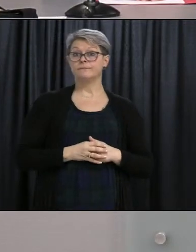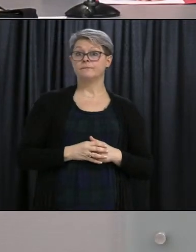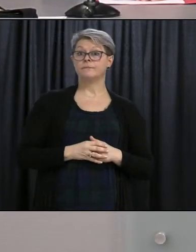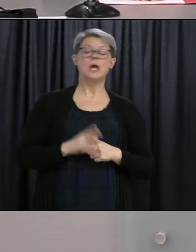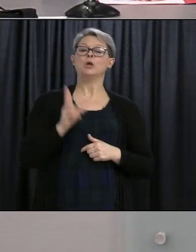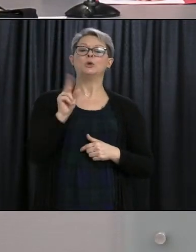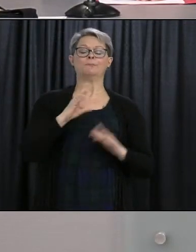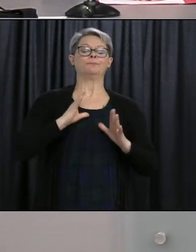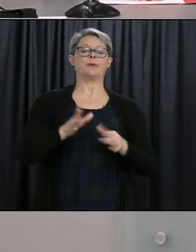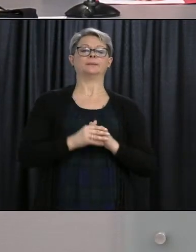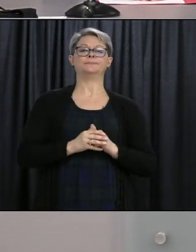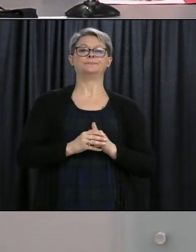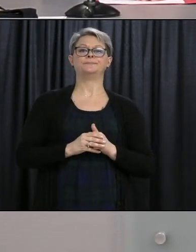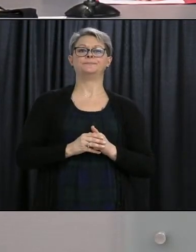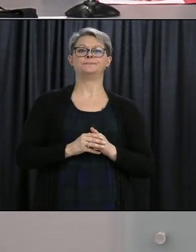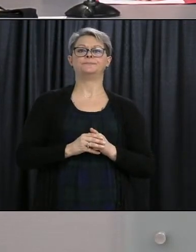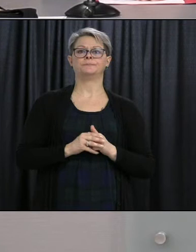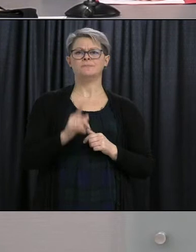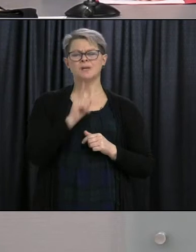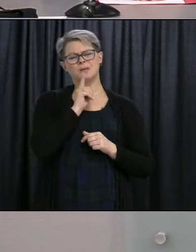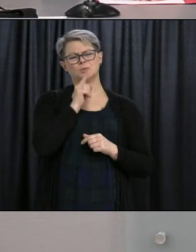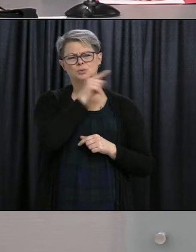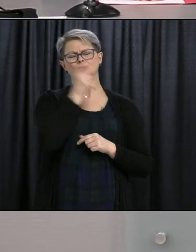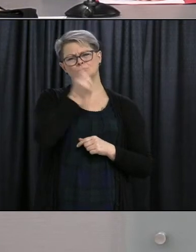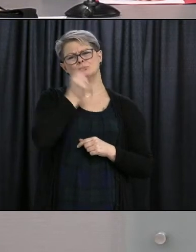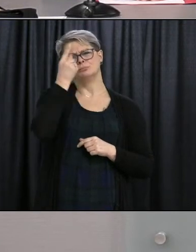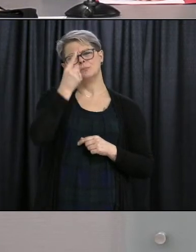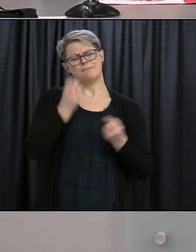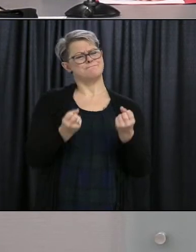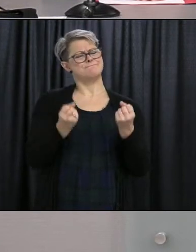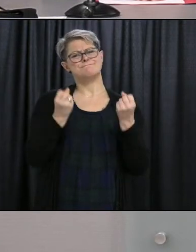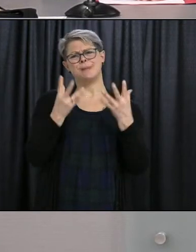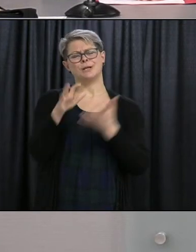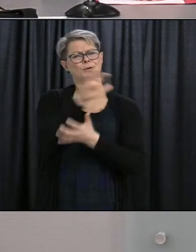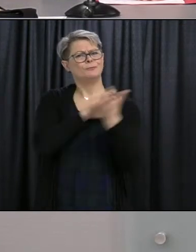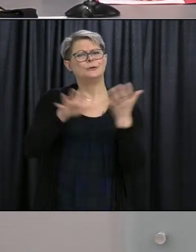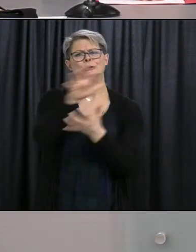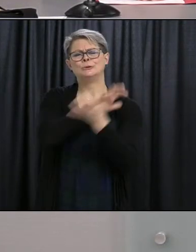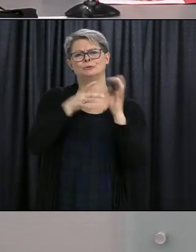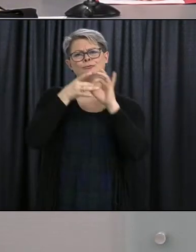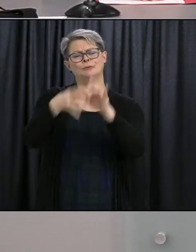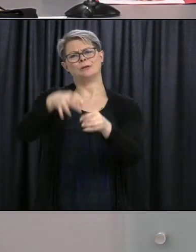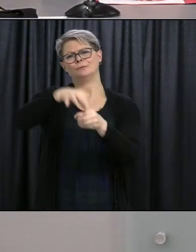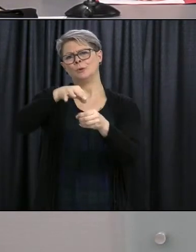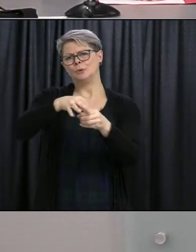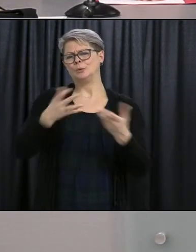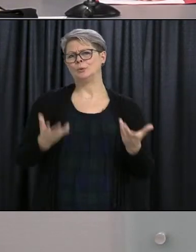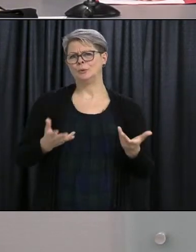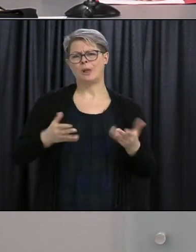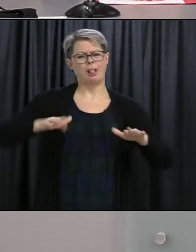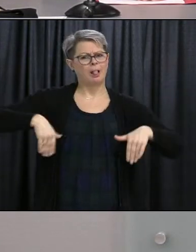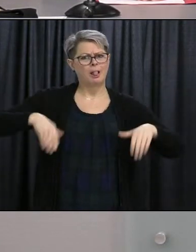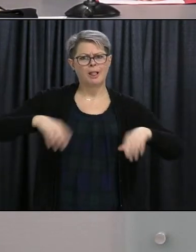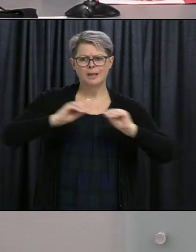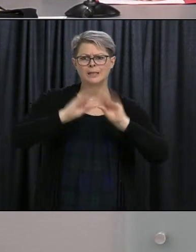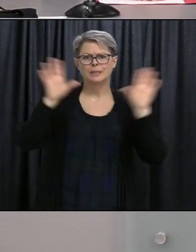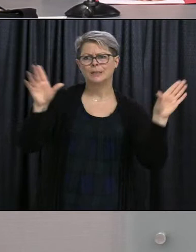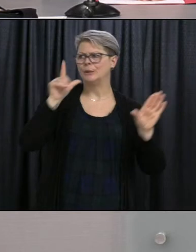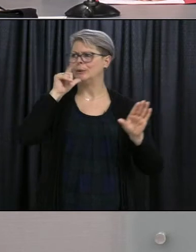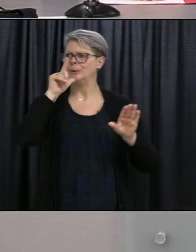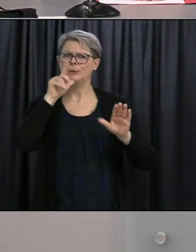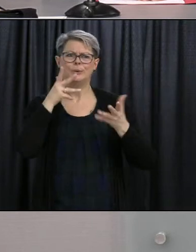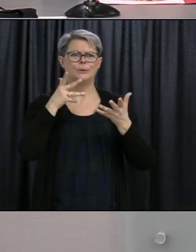No, that's fine. I'm sure you can understand that there's quite a lot of confusion because it hasn't been clear who exactly had